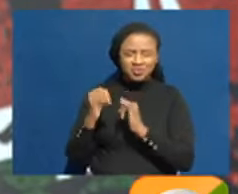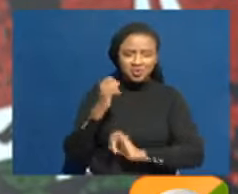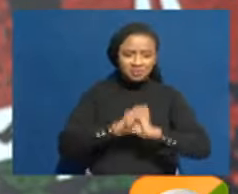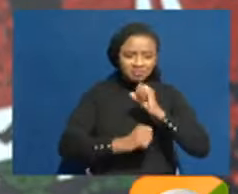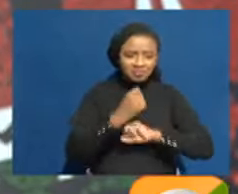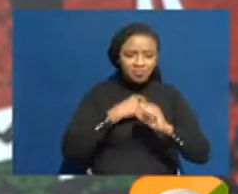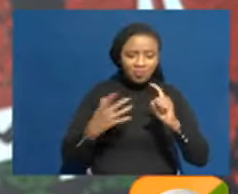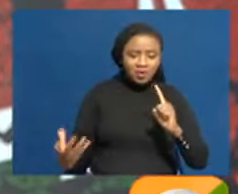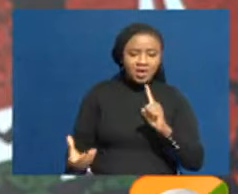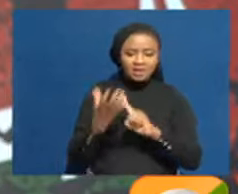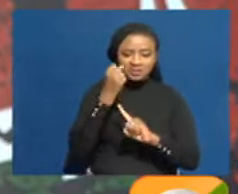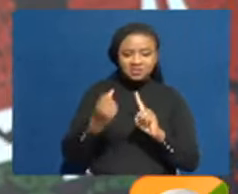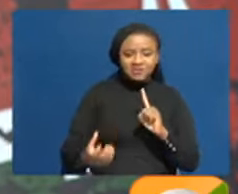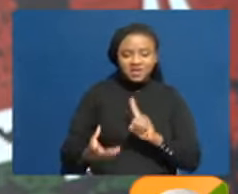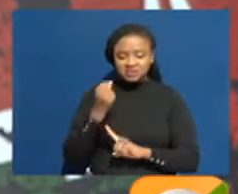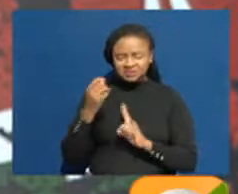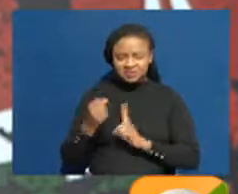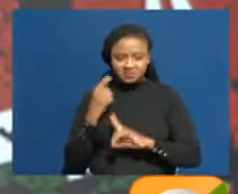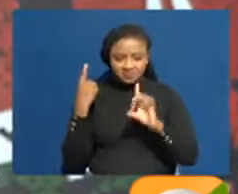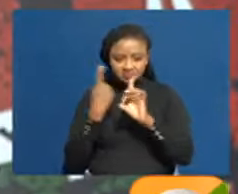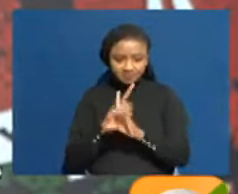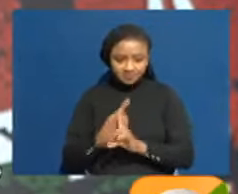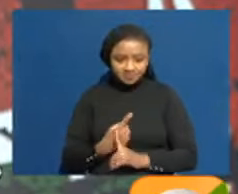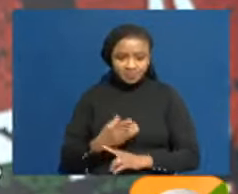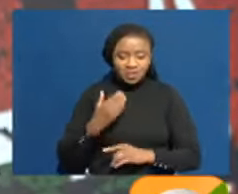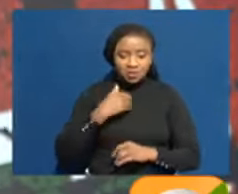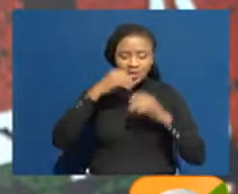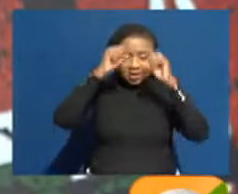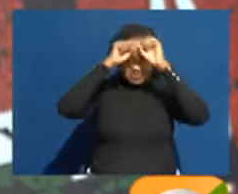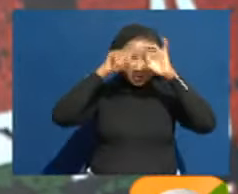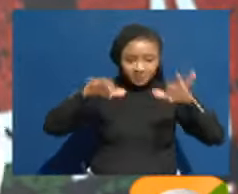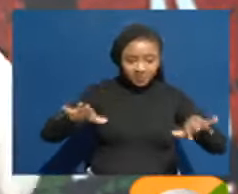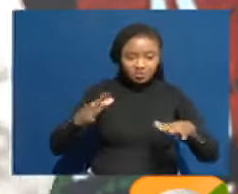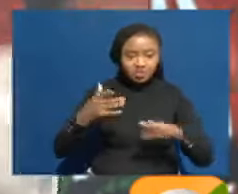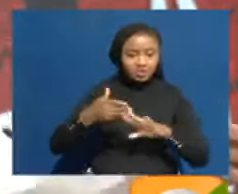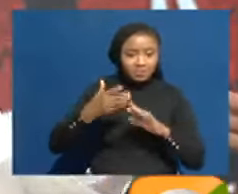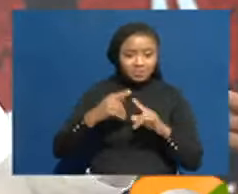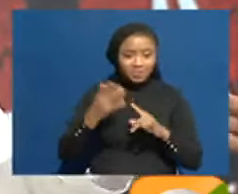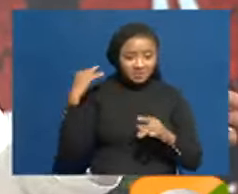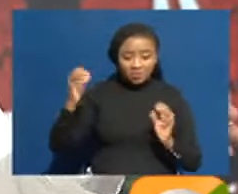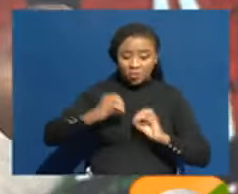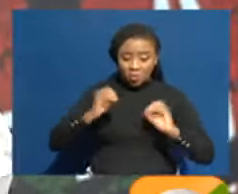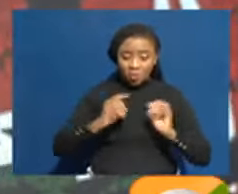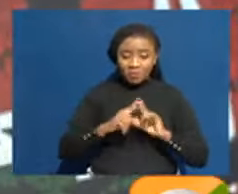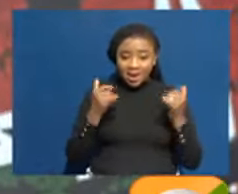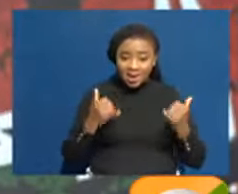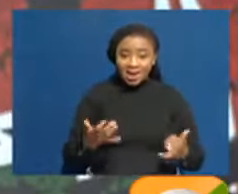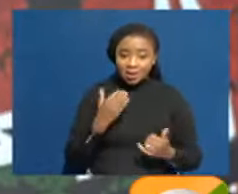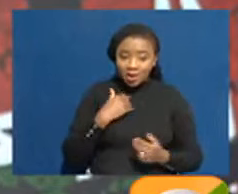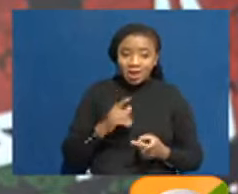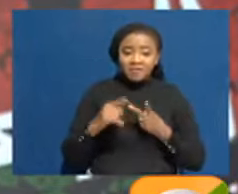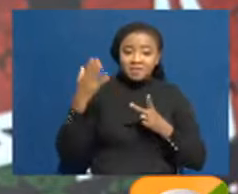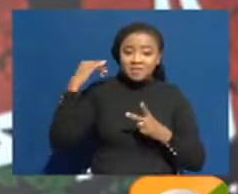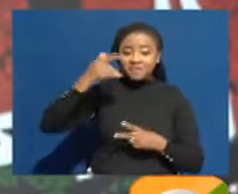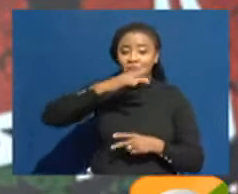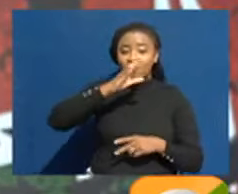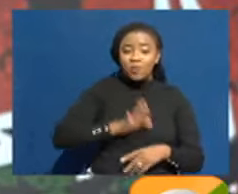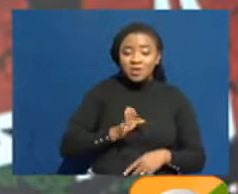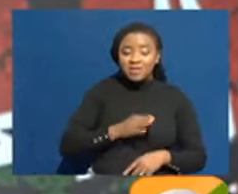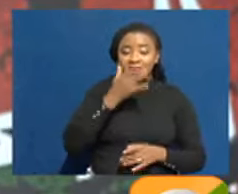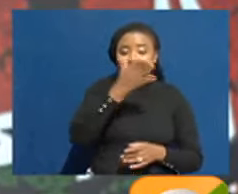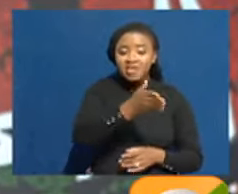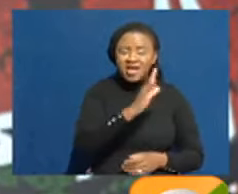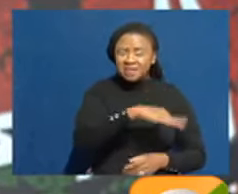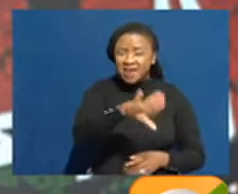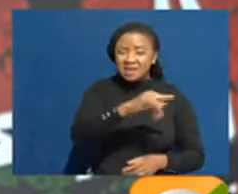an active Supreme Court now. We didn't have devolution. We have devolution. We didn't have as many women as we have in Parliament now. We didn't